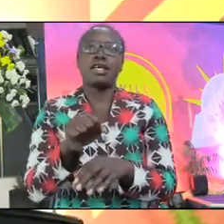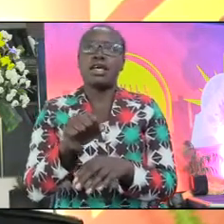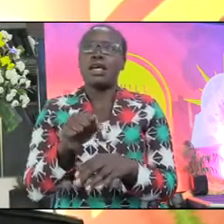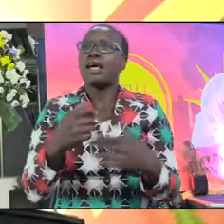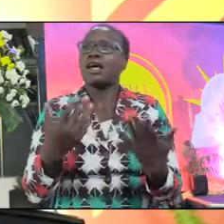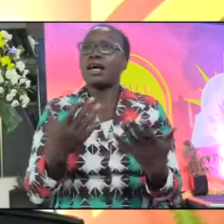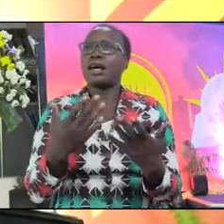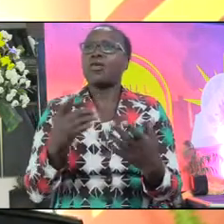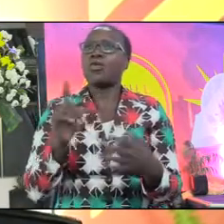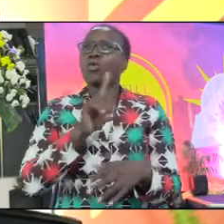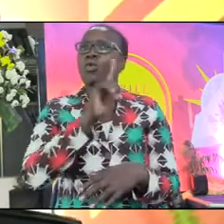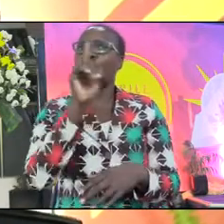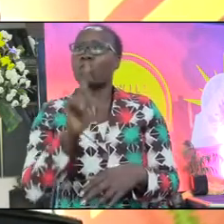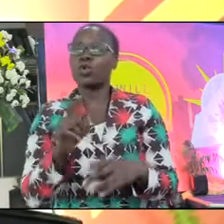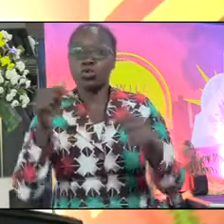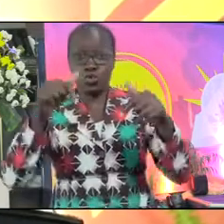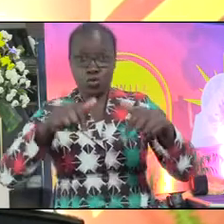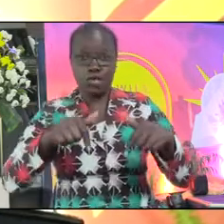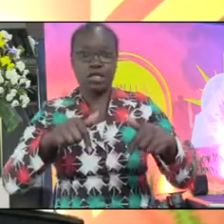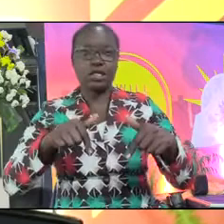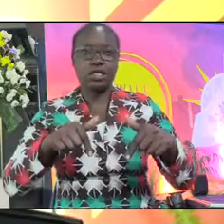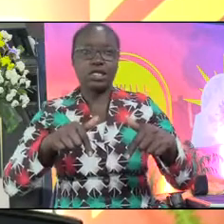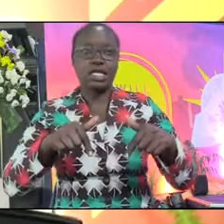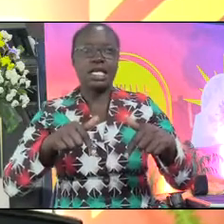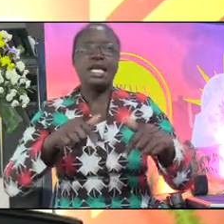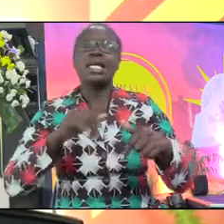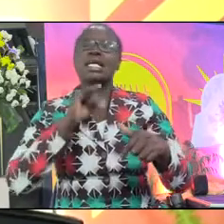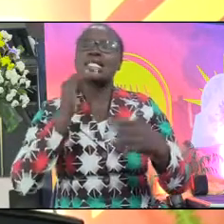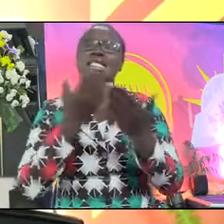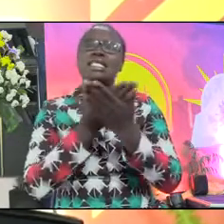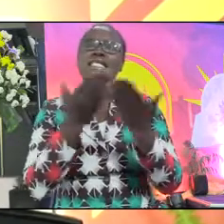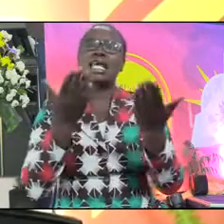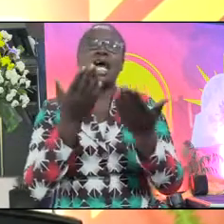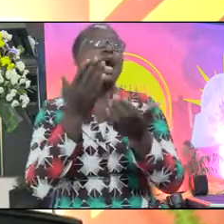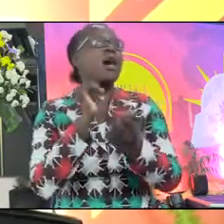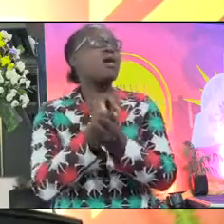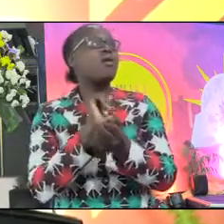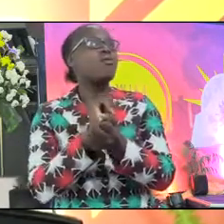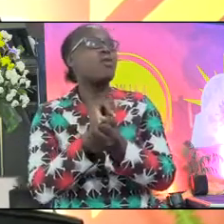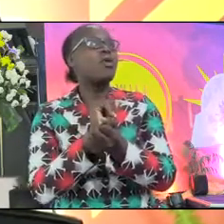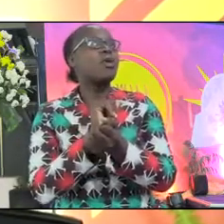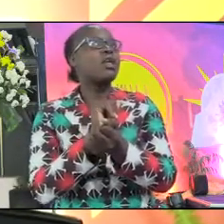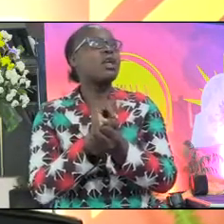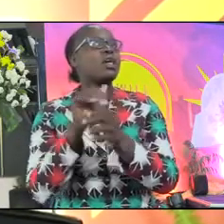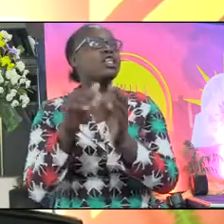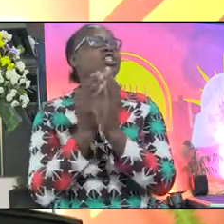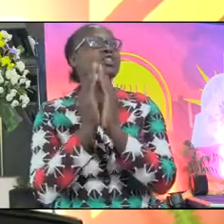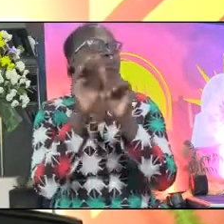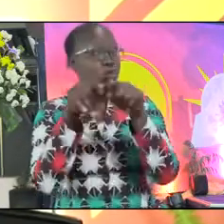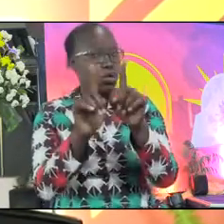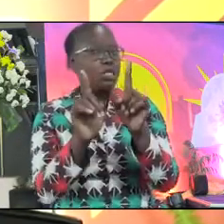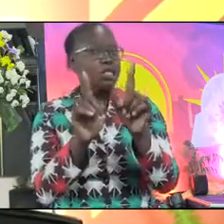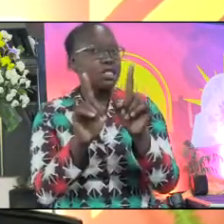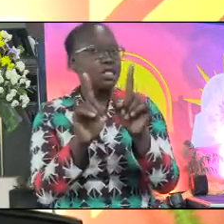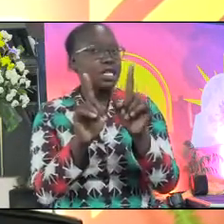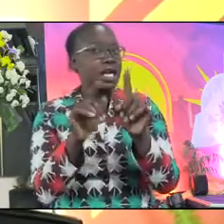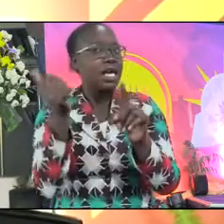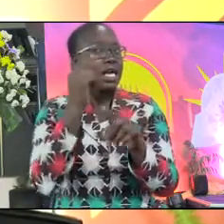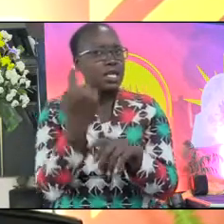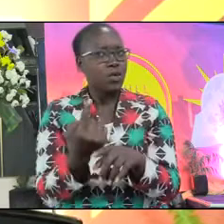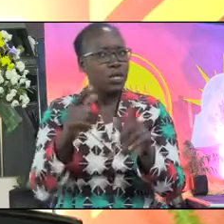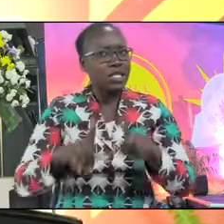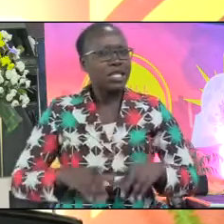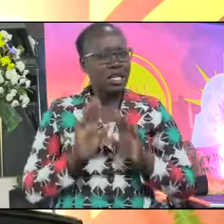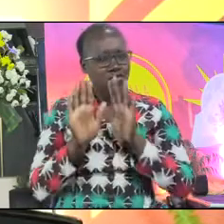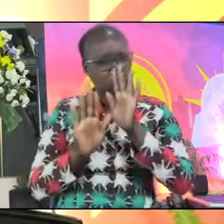I want to ask a question today. Is there a Paul on your ship? Is there anyone